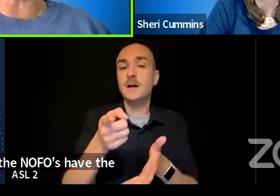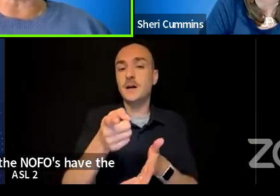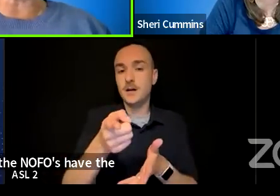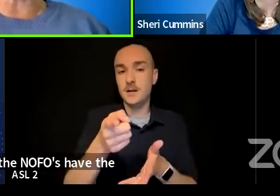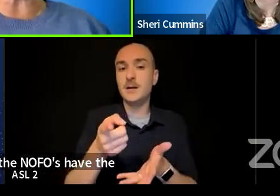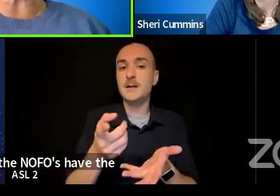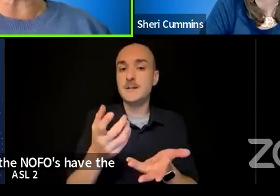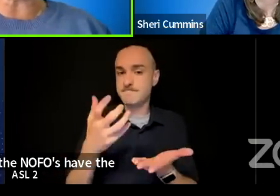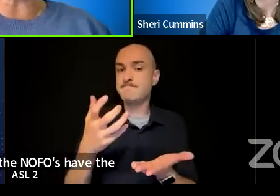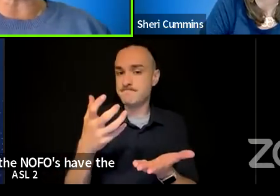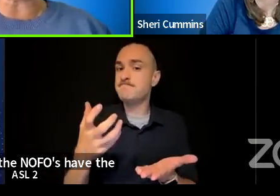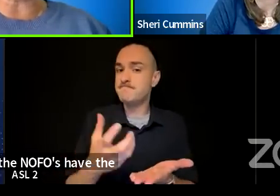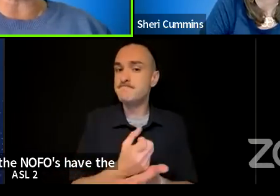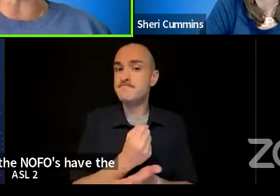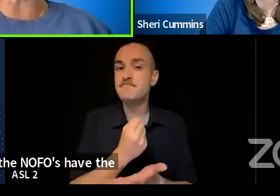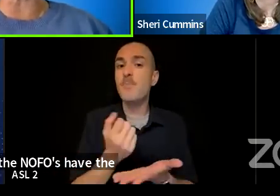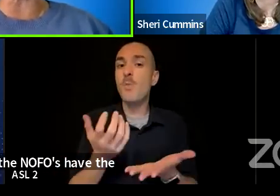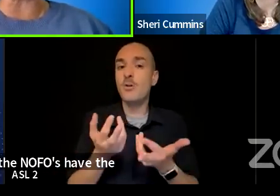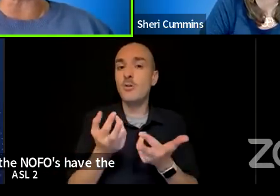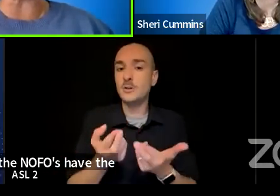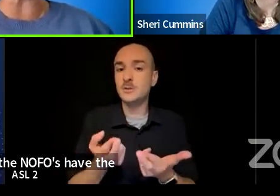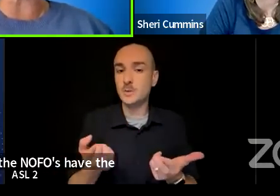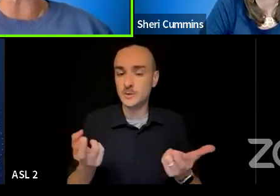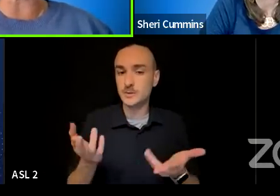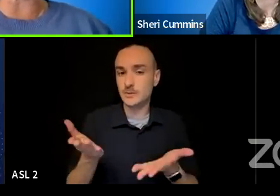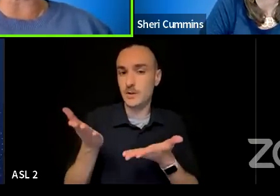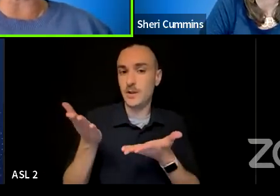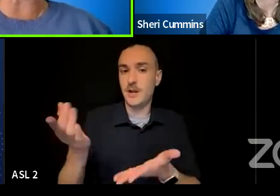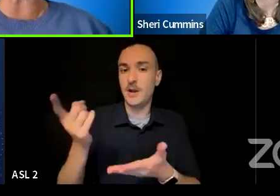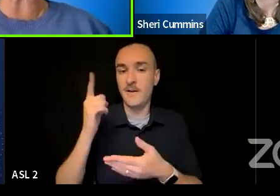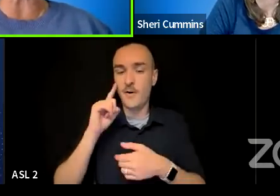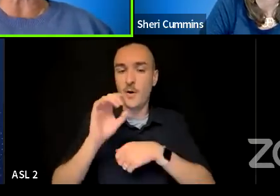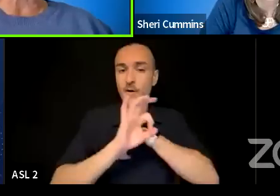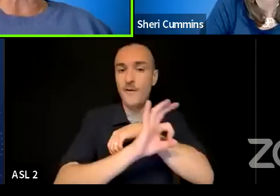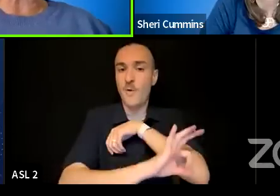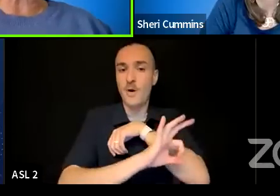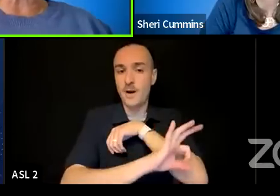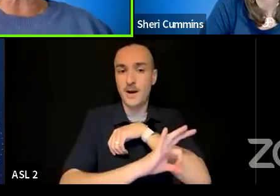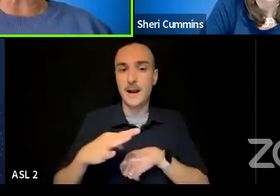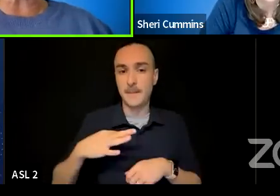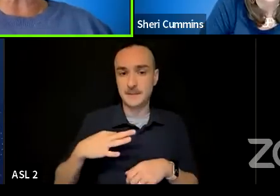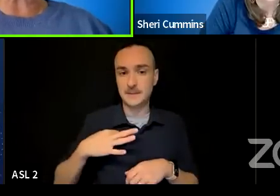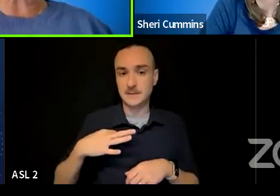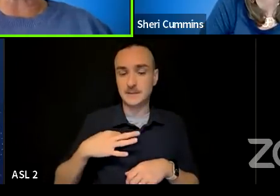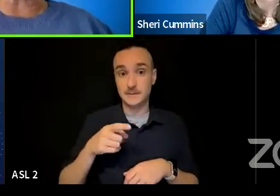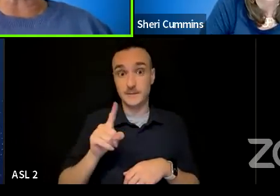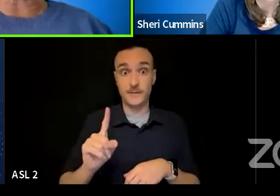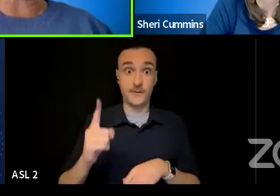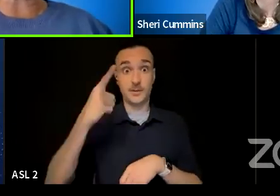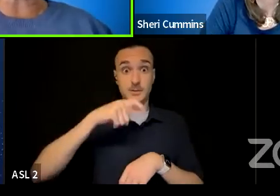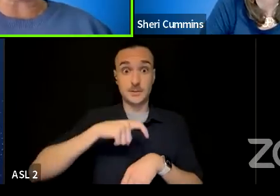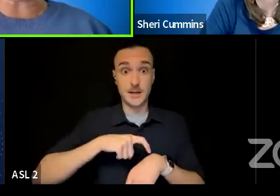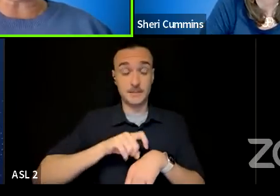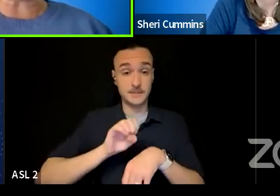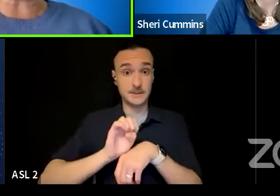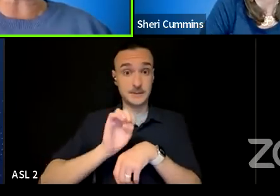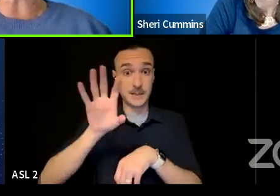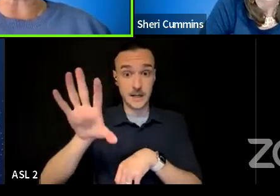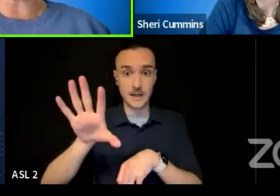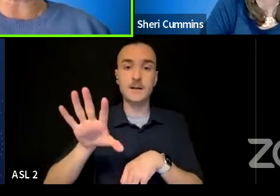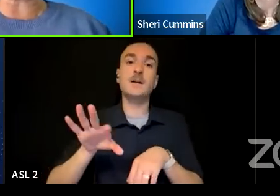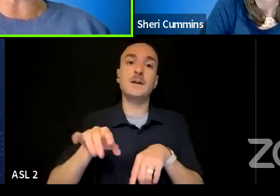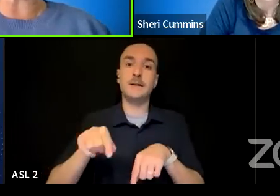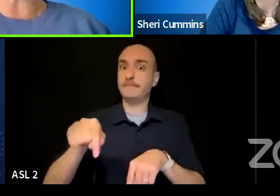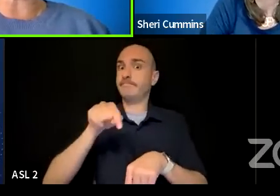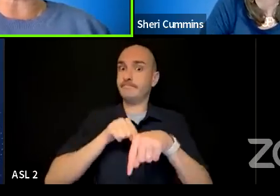avail of the resources available for foreign applicants, first-time foreign applicants. Make sure that you start your registration